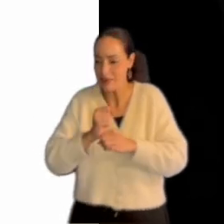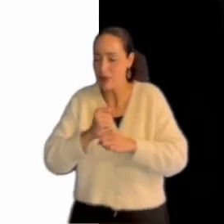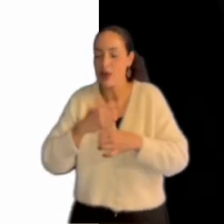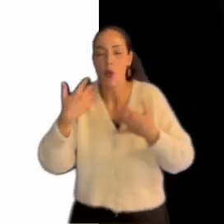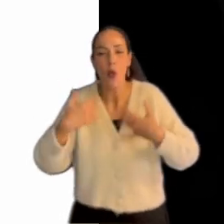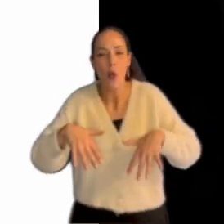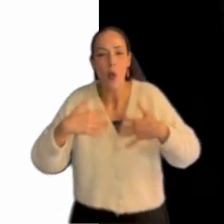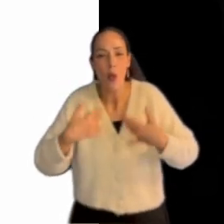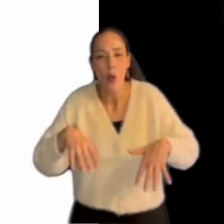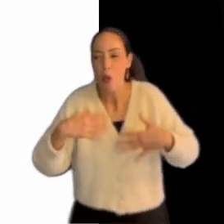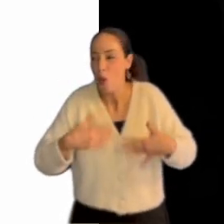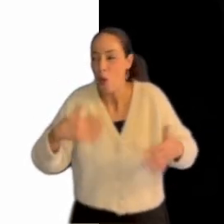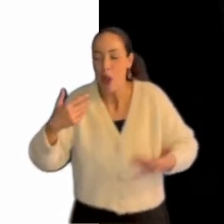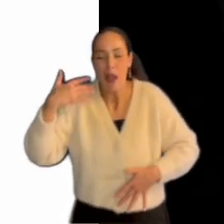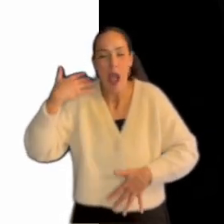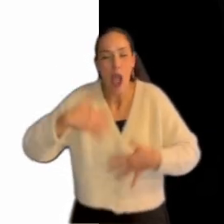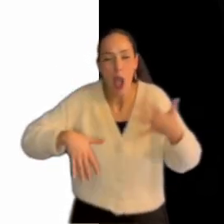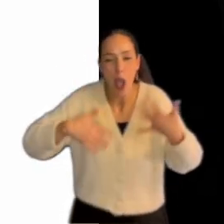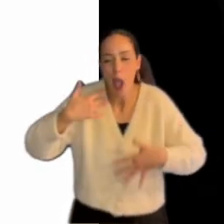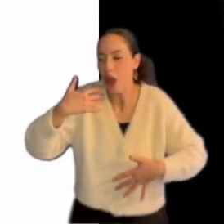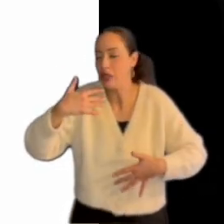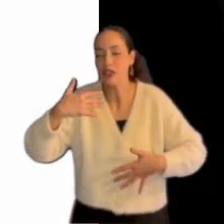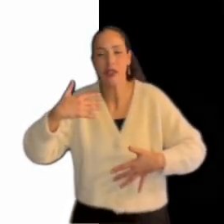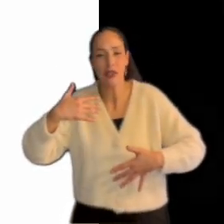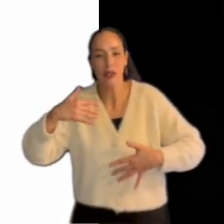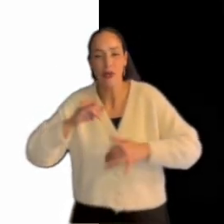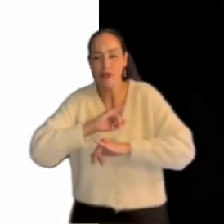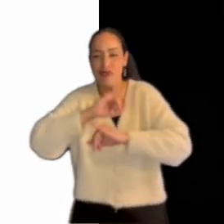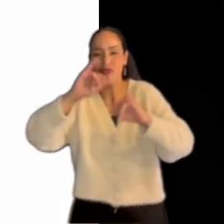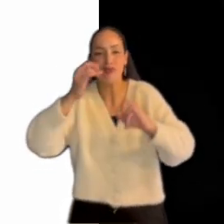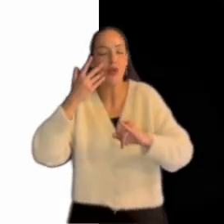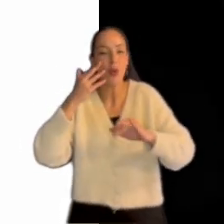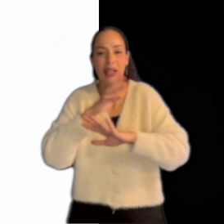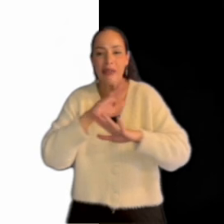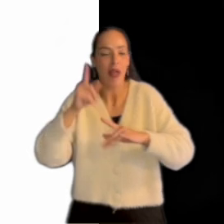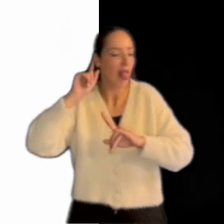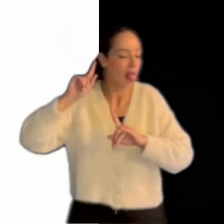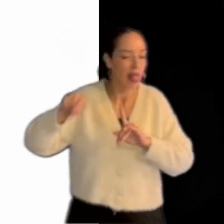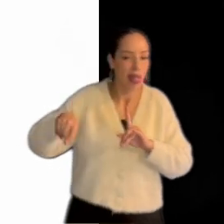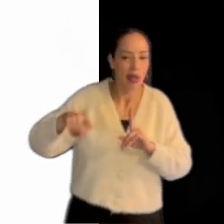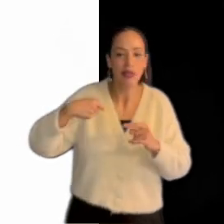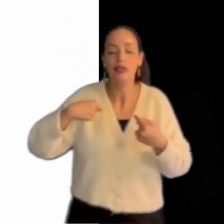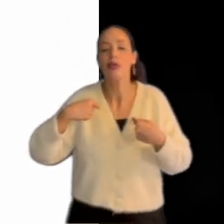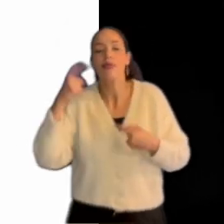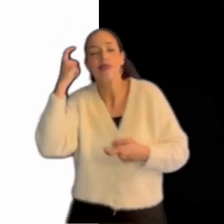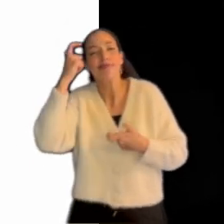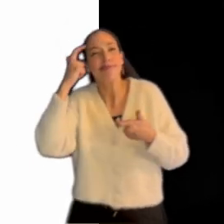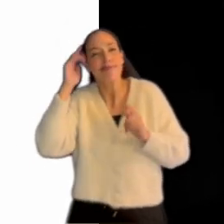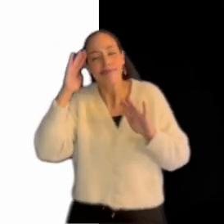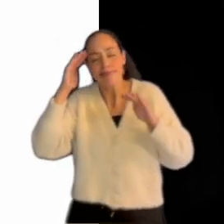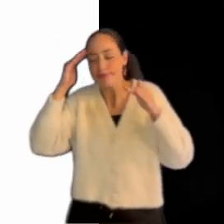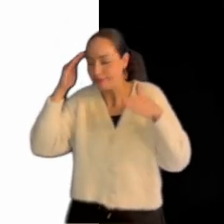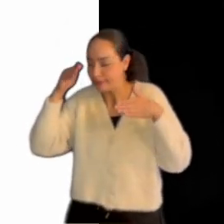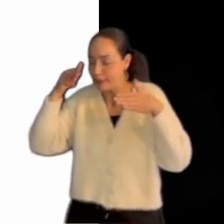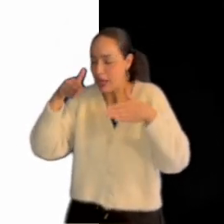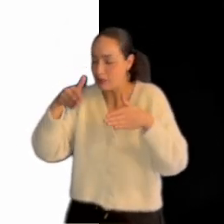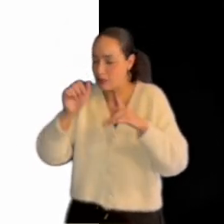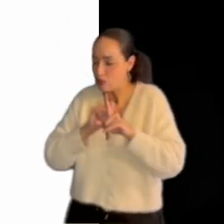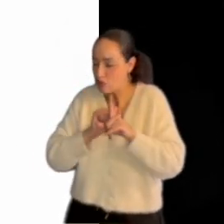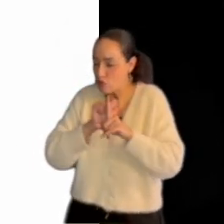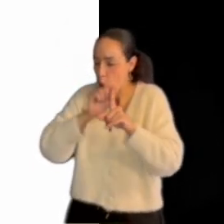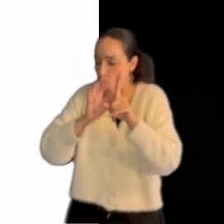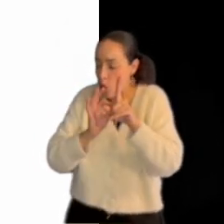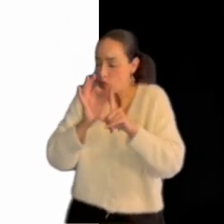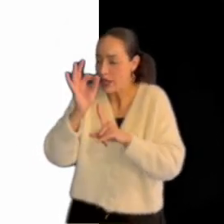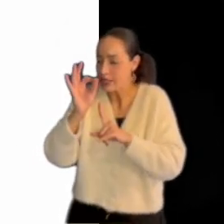and to acknowledging the privilege of being part of someone's journey by sending them a card or a letter to mark the ending of our work. This allows me to